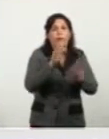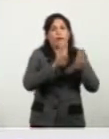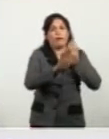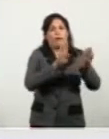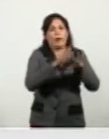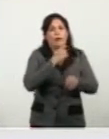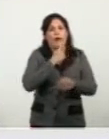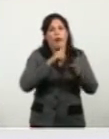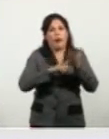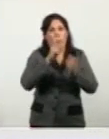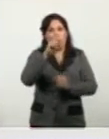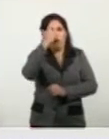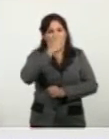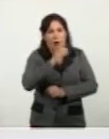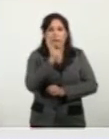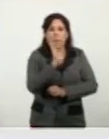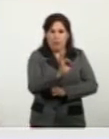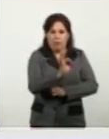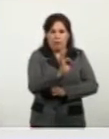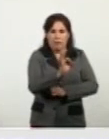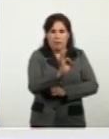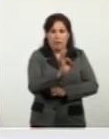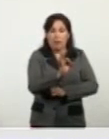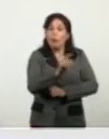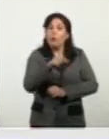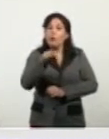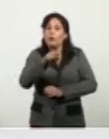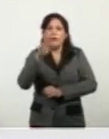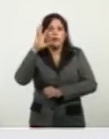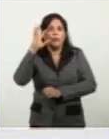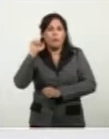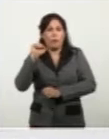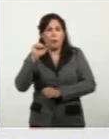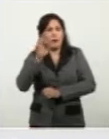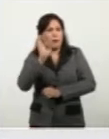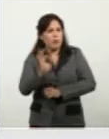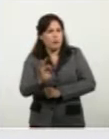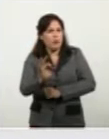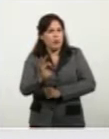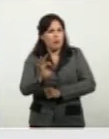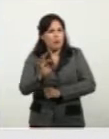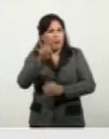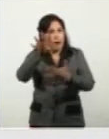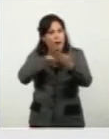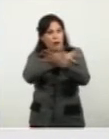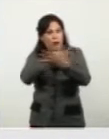we made reference on the experience on how one single event